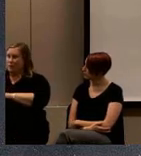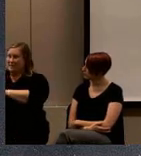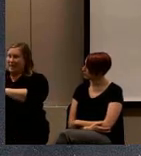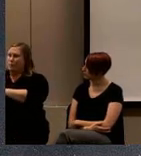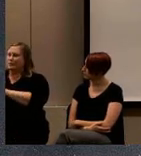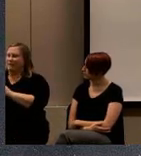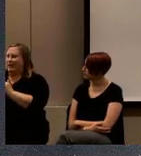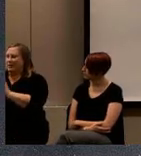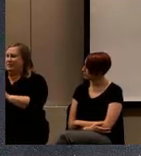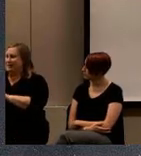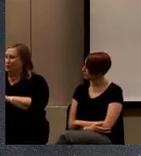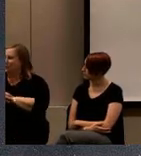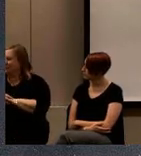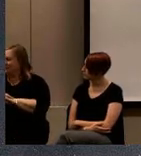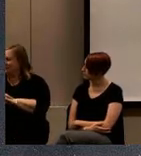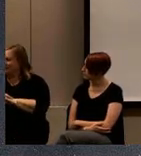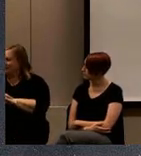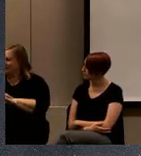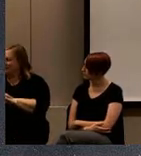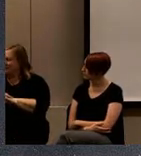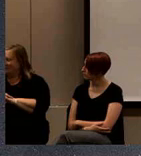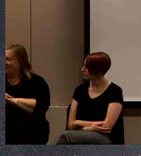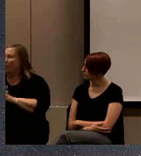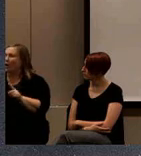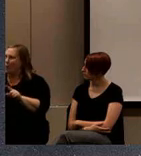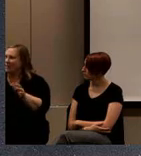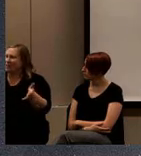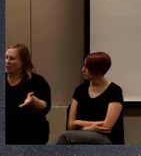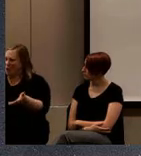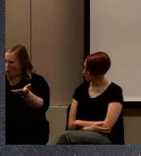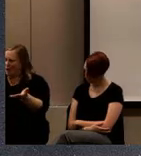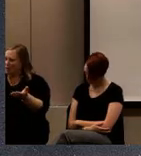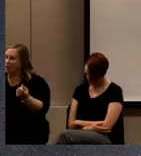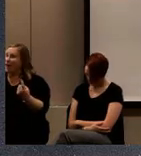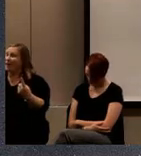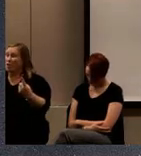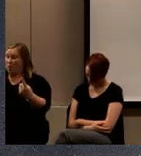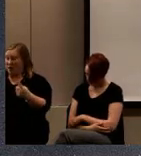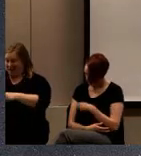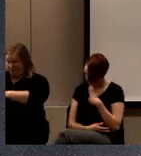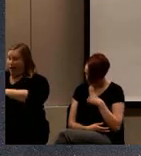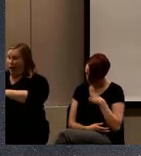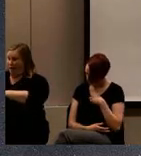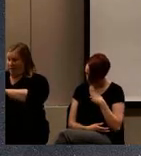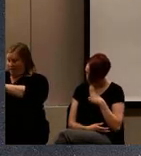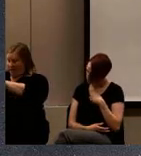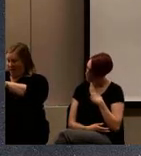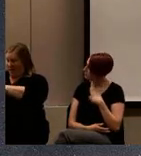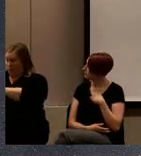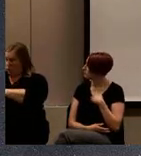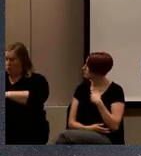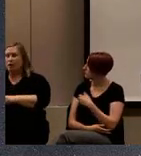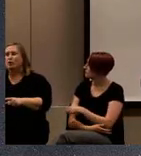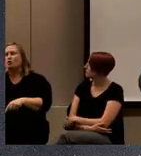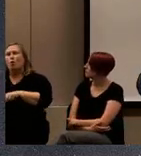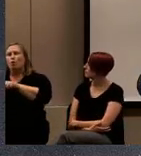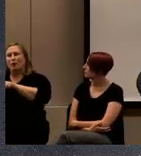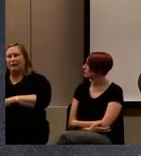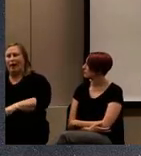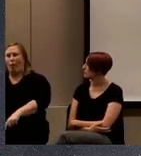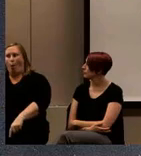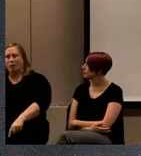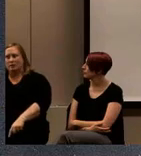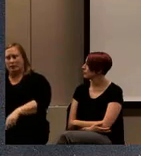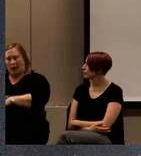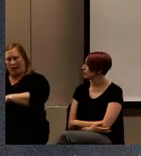have limitations to them. And we always encourage, you know, anyone who has one of these cameras in their vehicle not to rely solely on